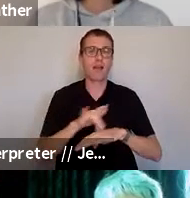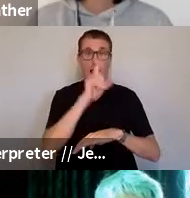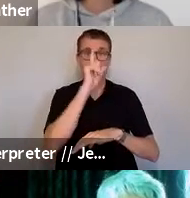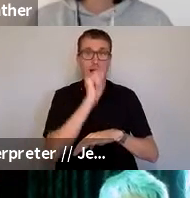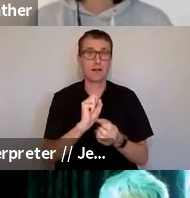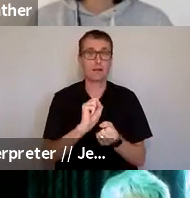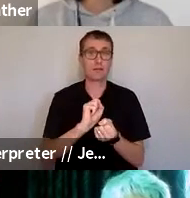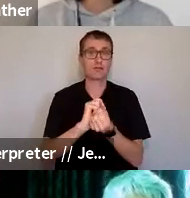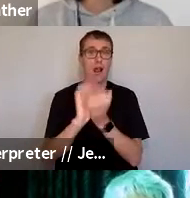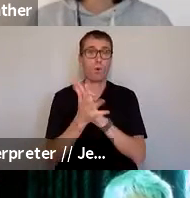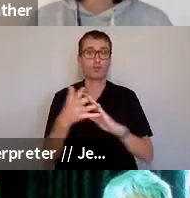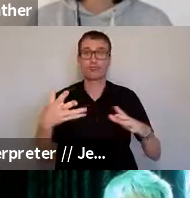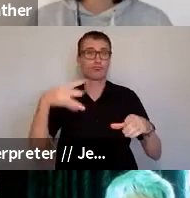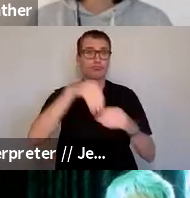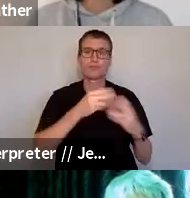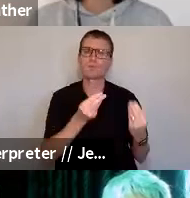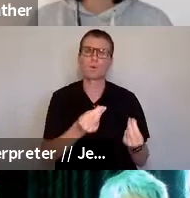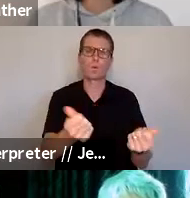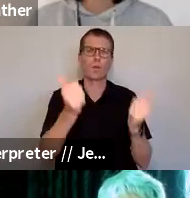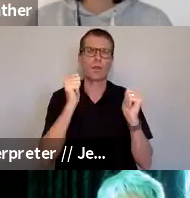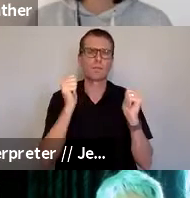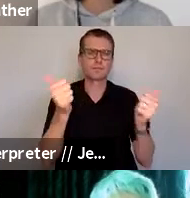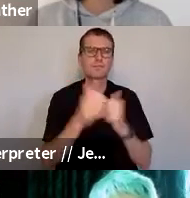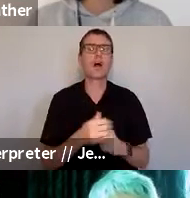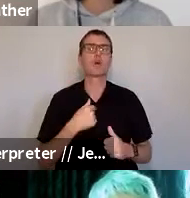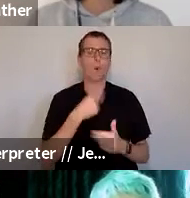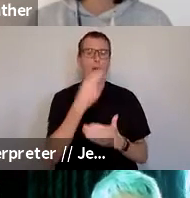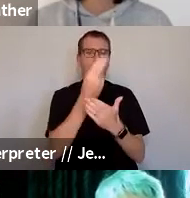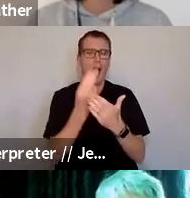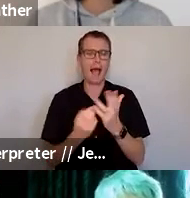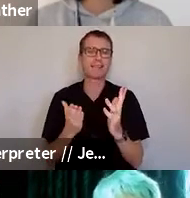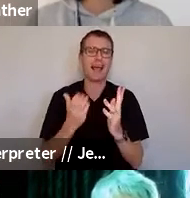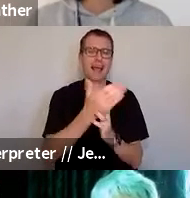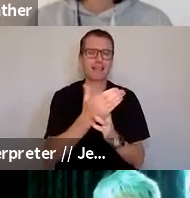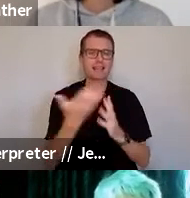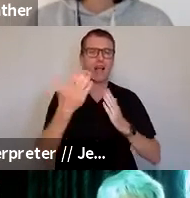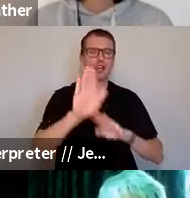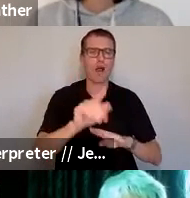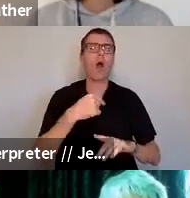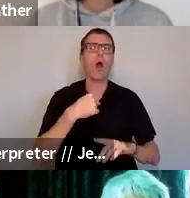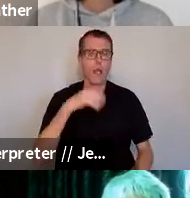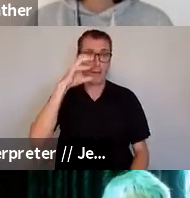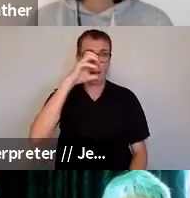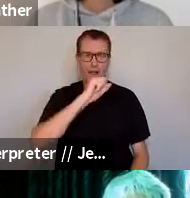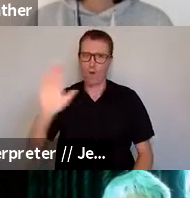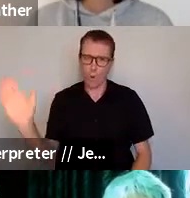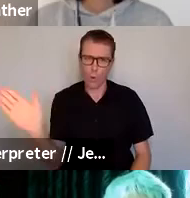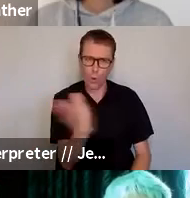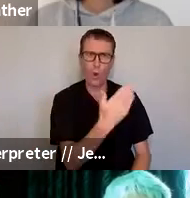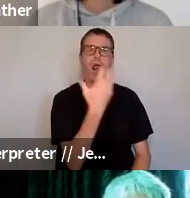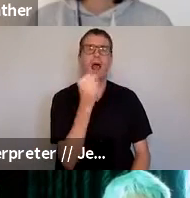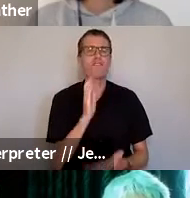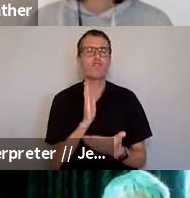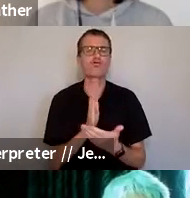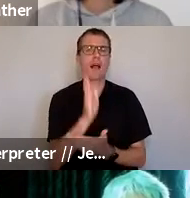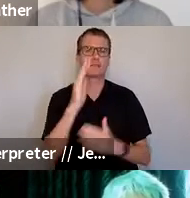how, at Arts Access Aotearoa, we believe that everyone in New Zealand has the right to access the arts